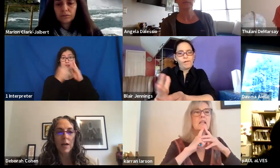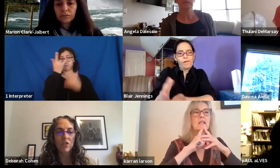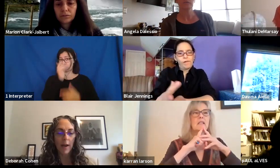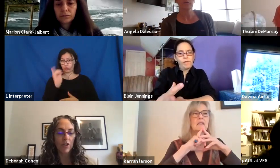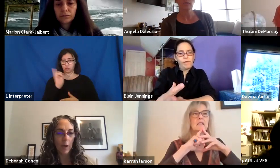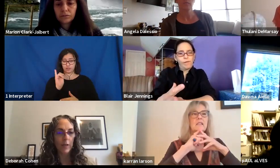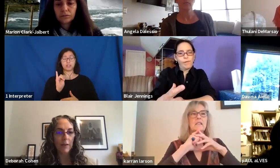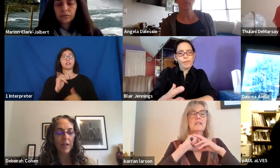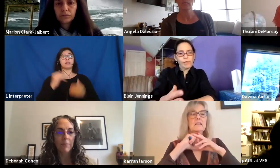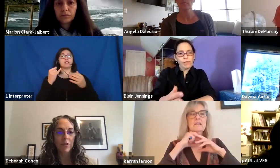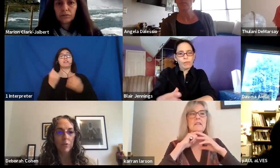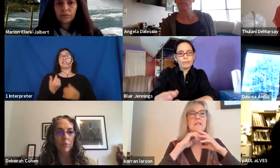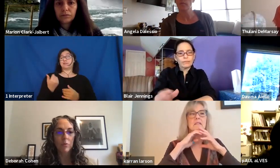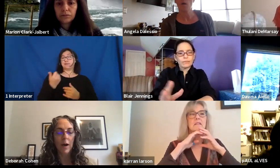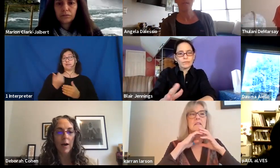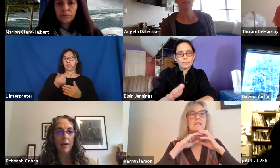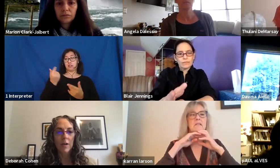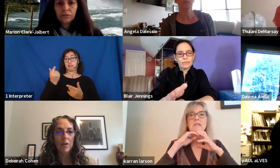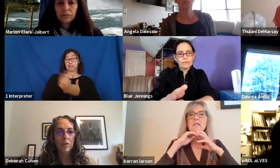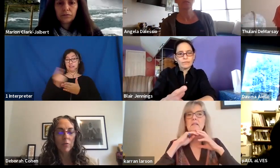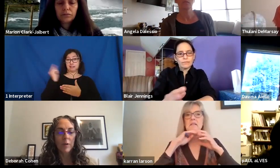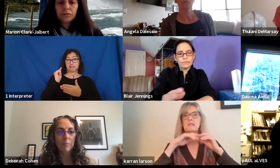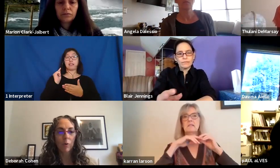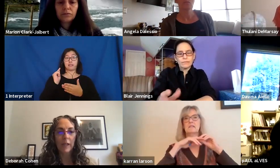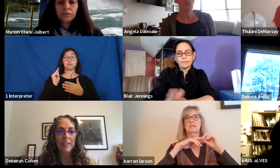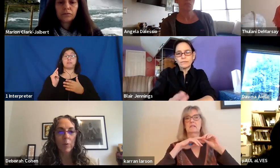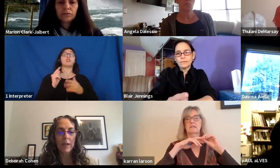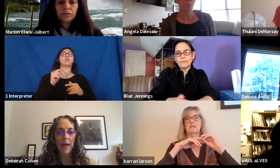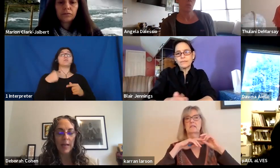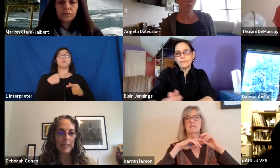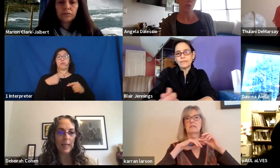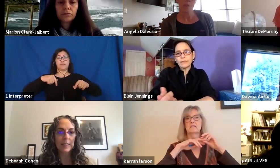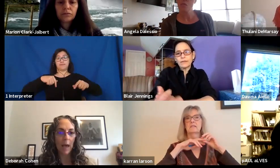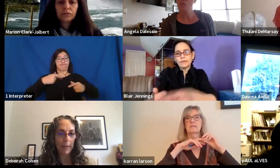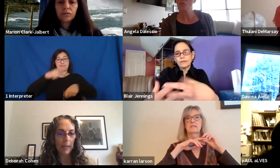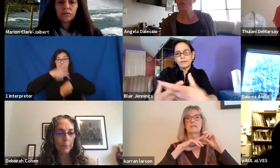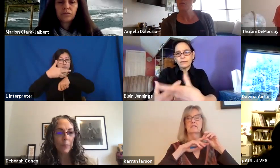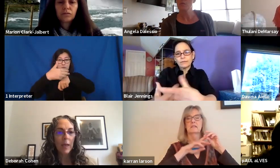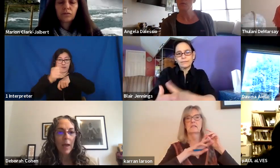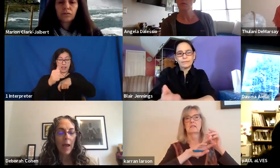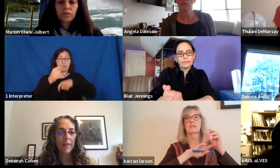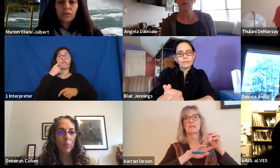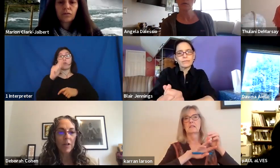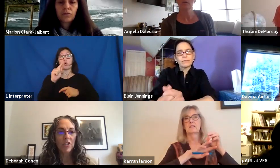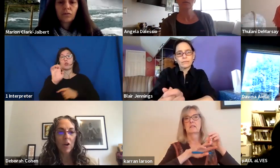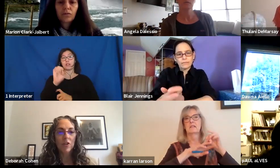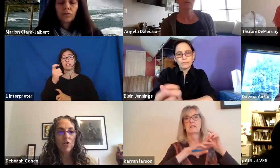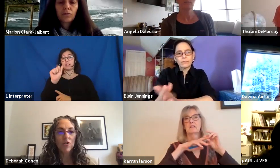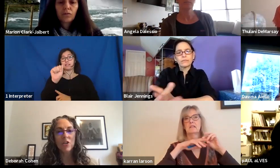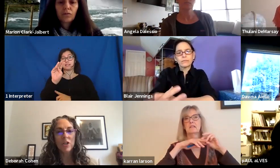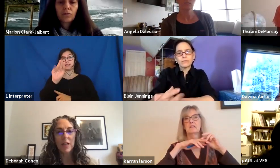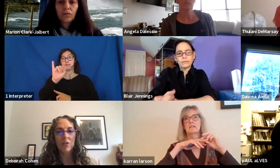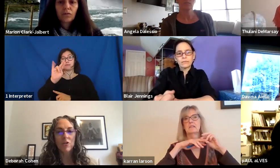indirect strategy that we didn't have time to explore last week, and that is examining. And then we're going to start